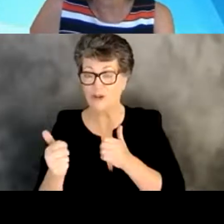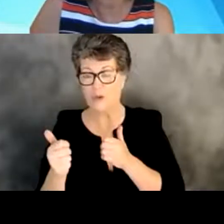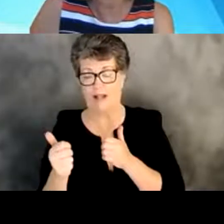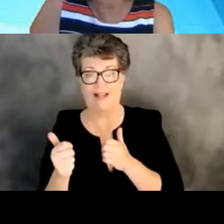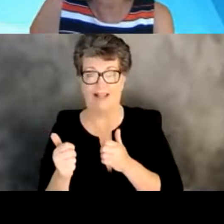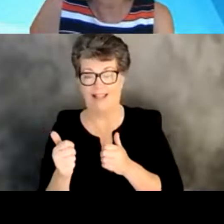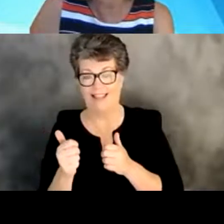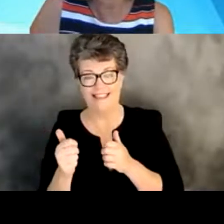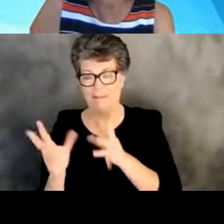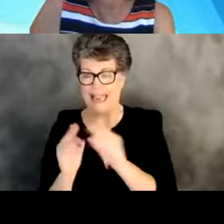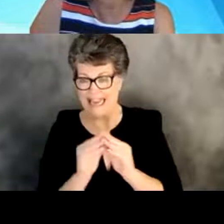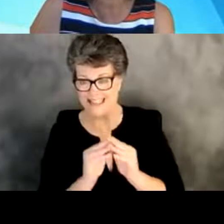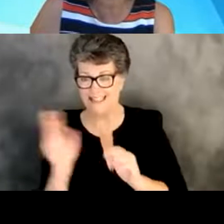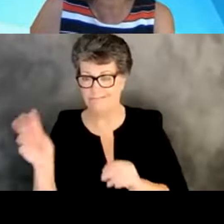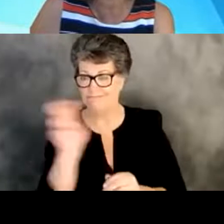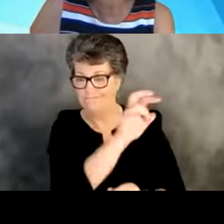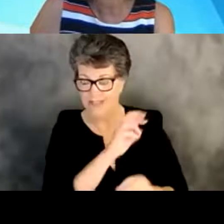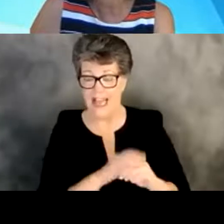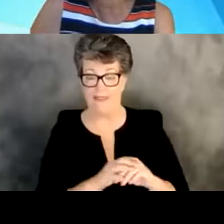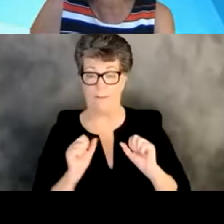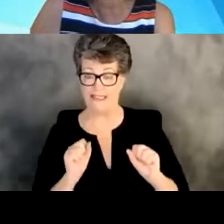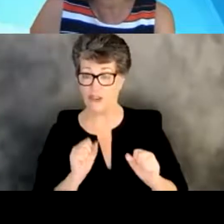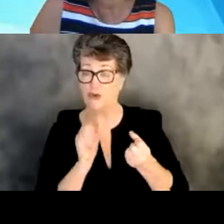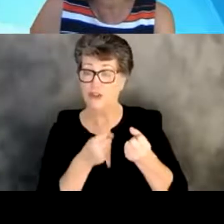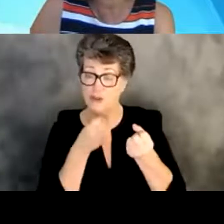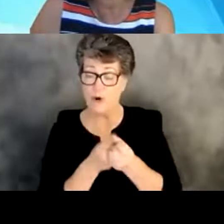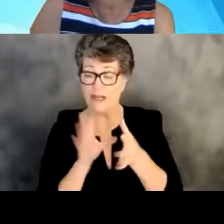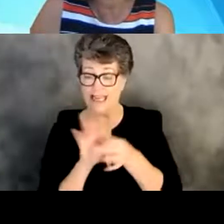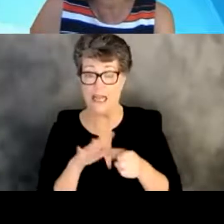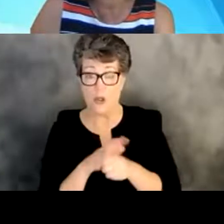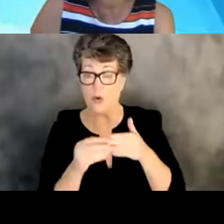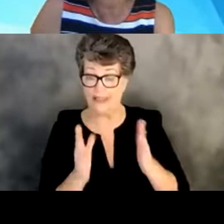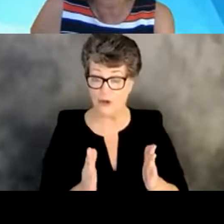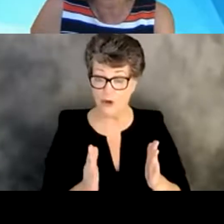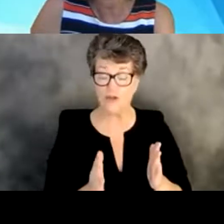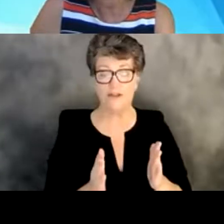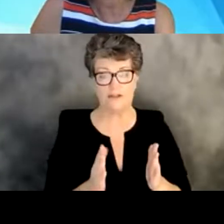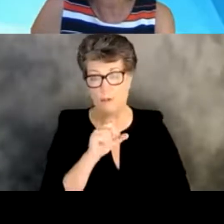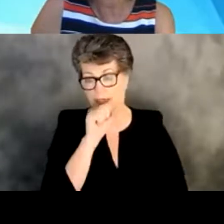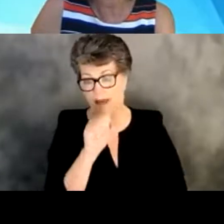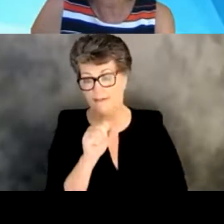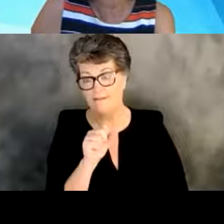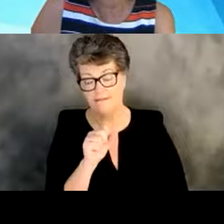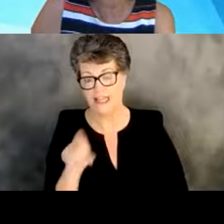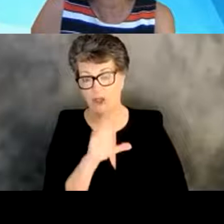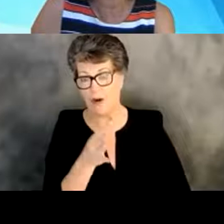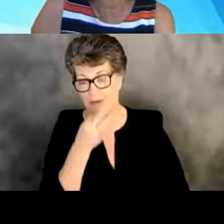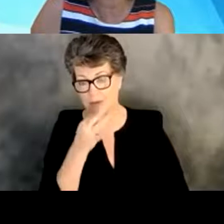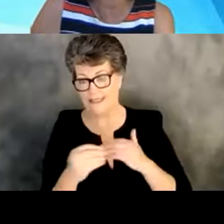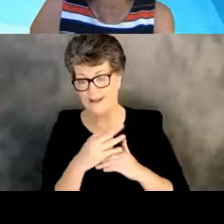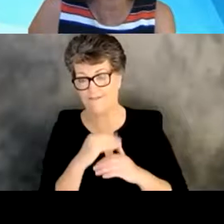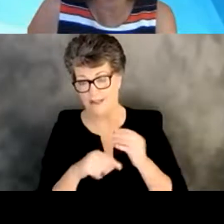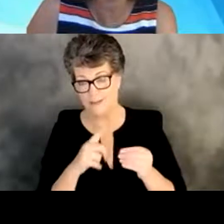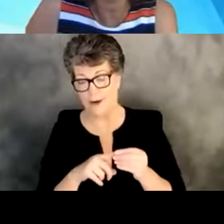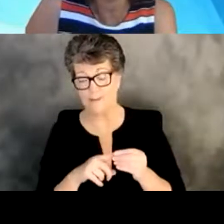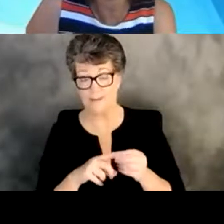talk about, but I think the potential to support and connect local leaders is something we'd love to get your expertise and advice on. And again, many